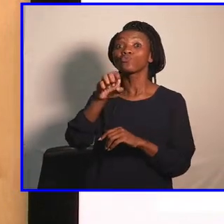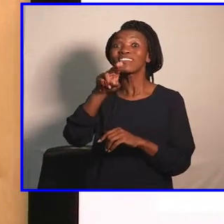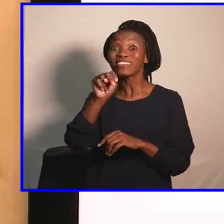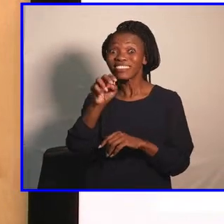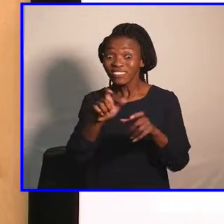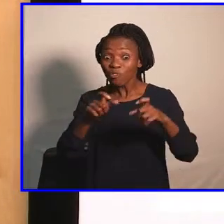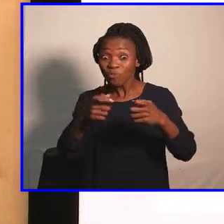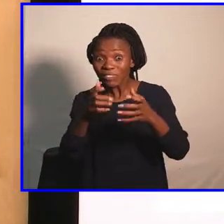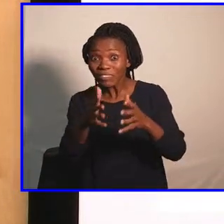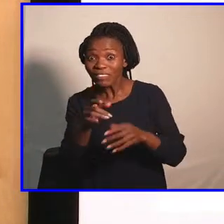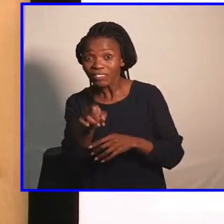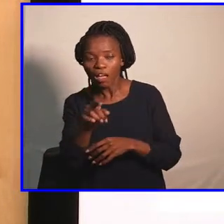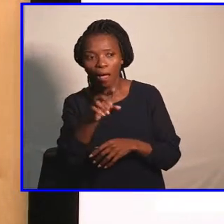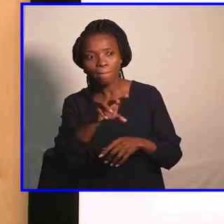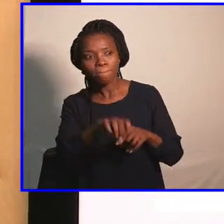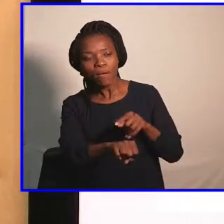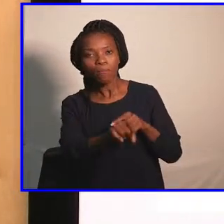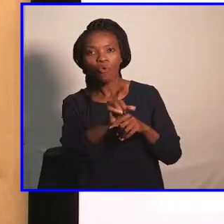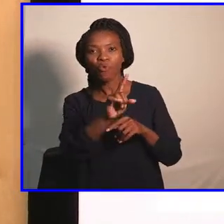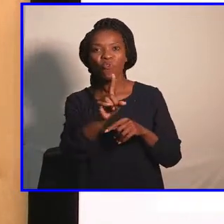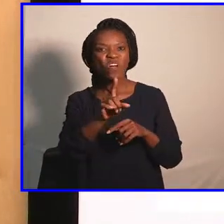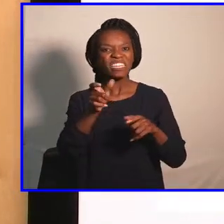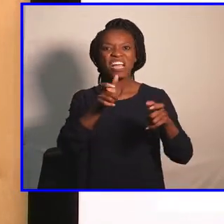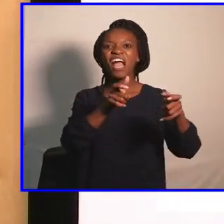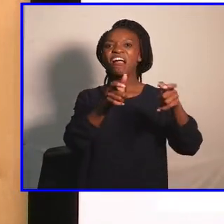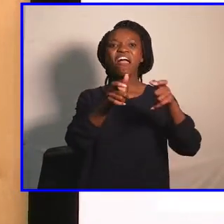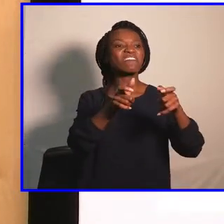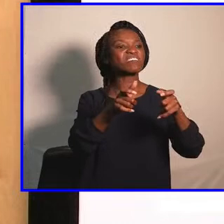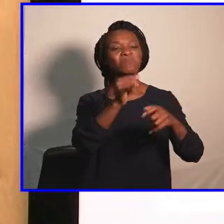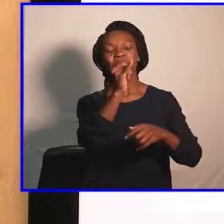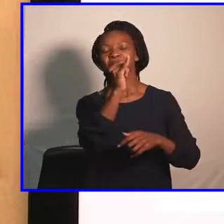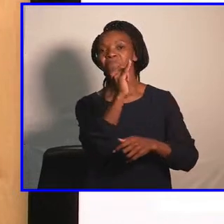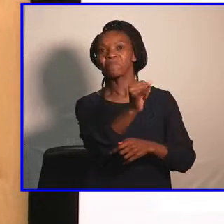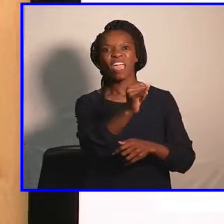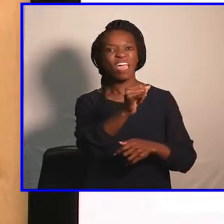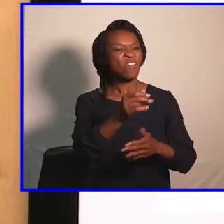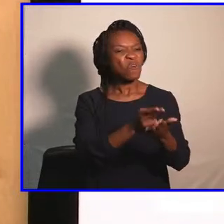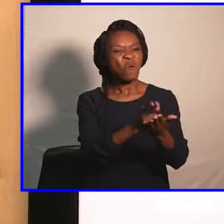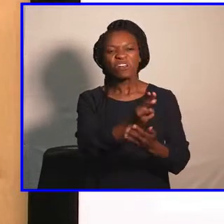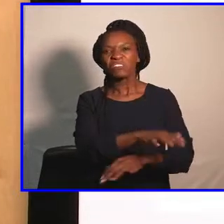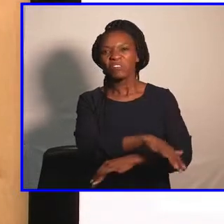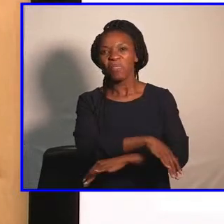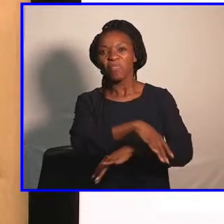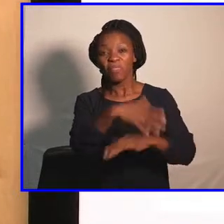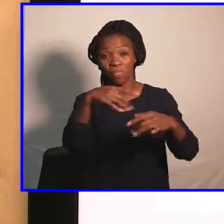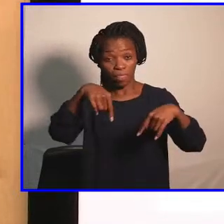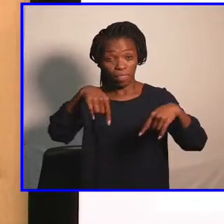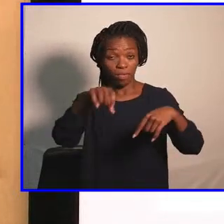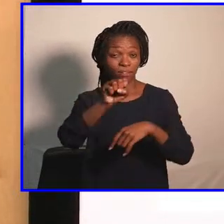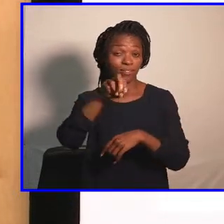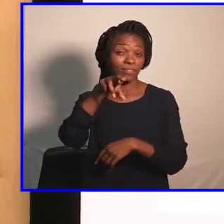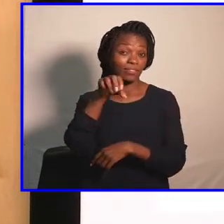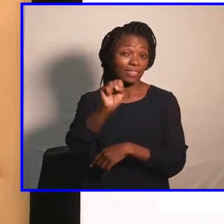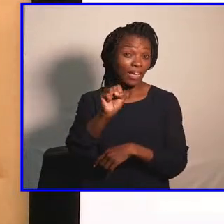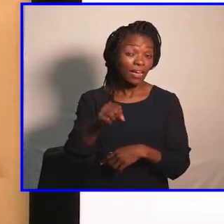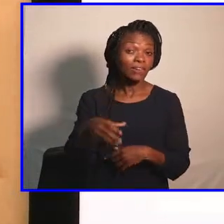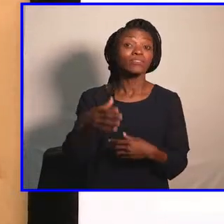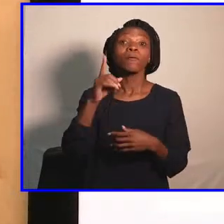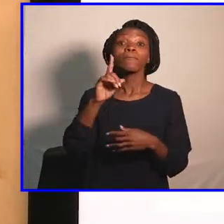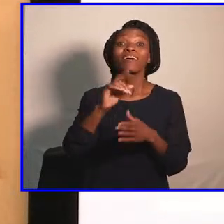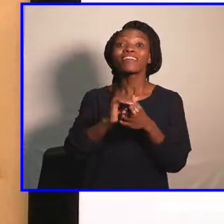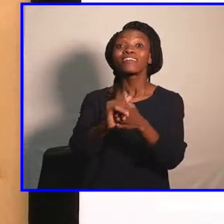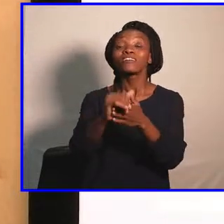a massive failure of governance and integrity here at SARS,